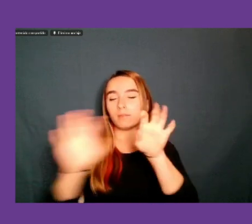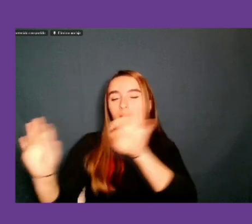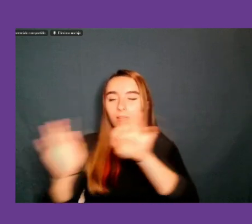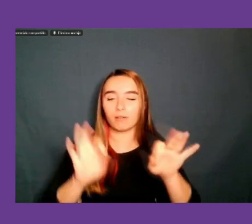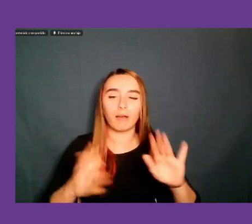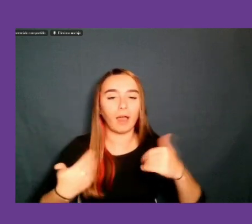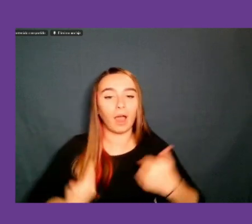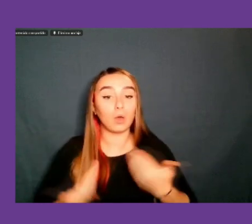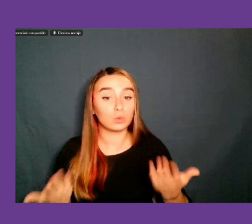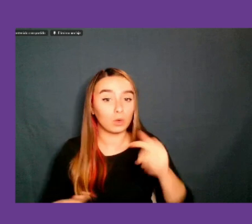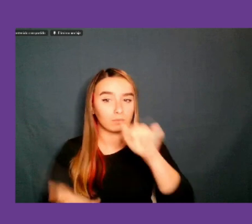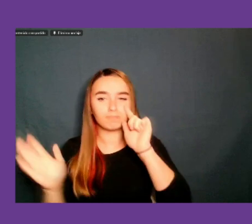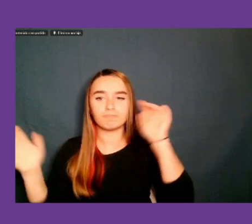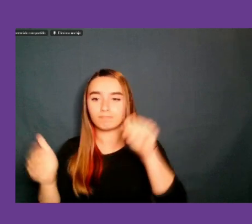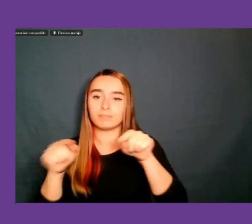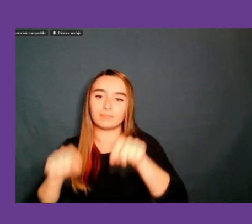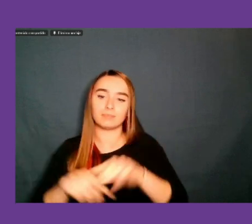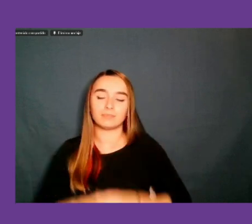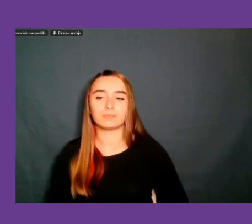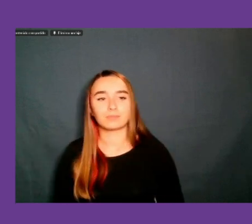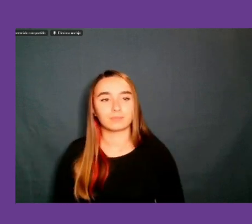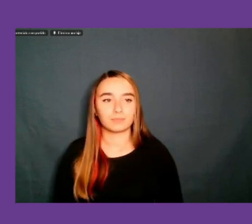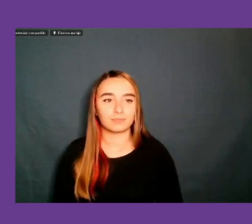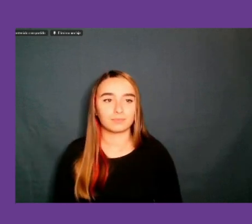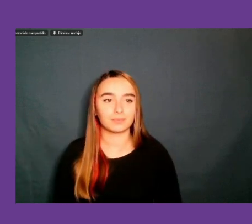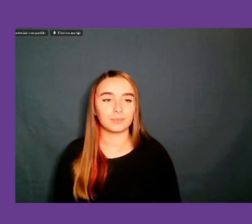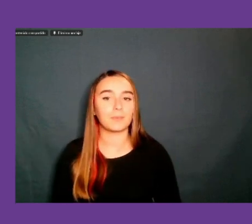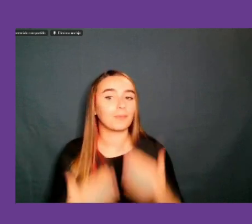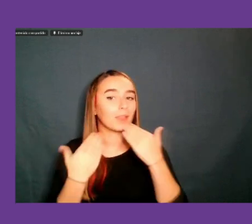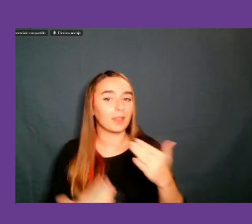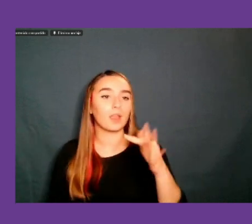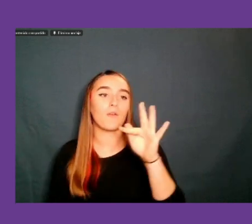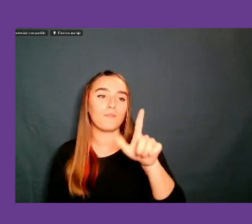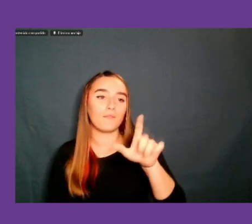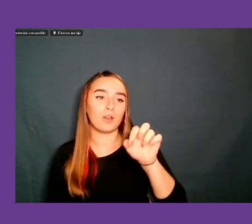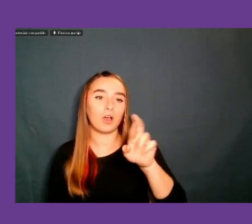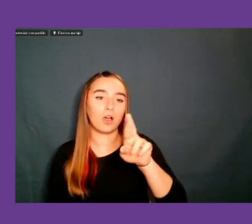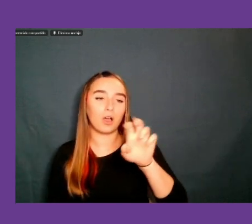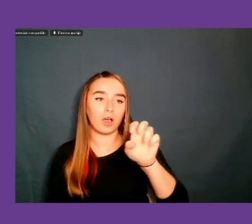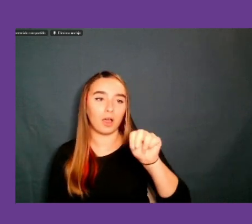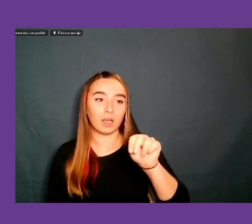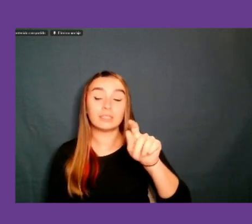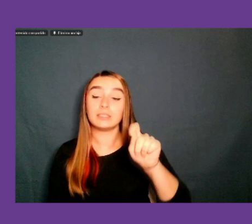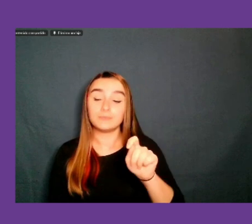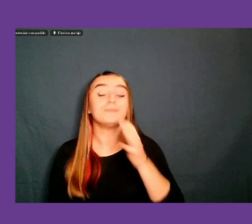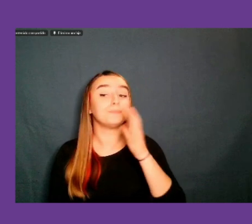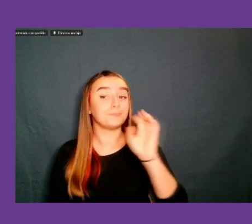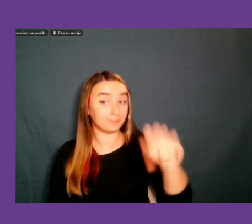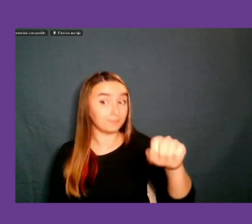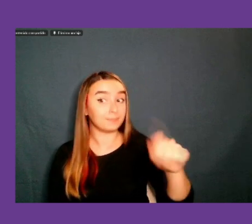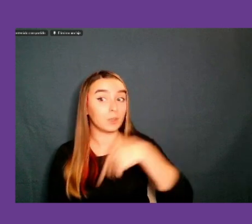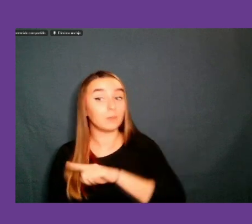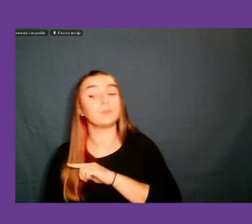focusing in our standards. Thank you very much, Florent. Indeed, we need both product requirements,